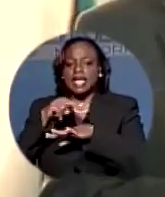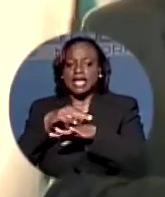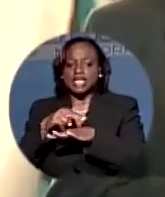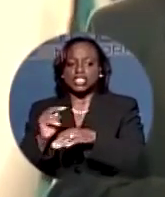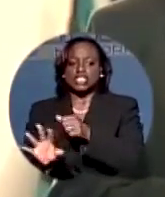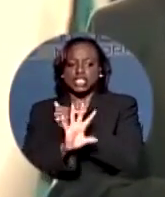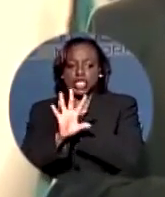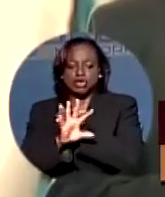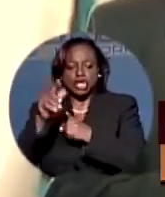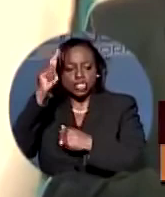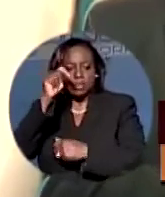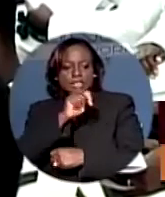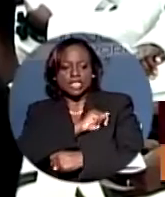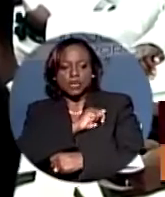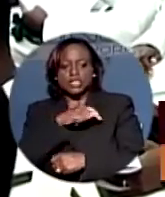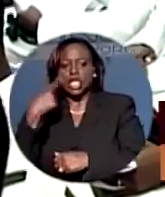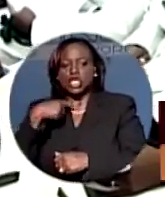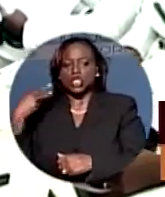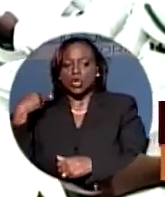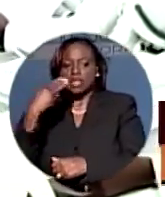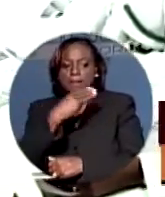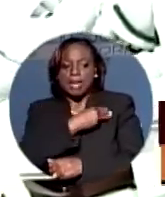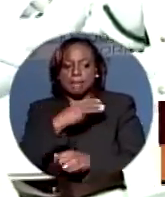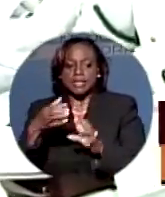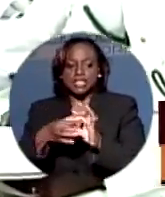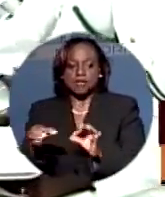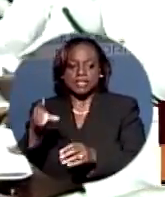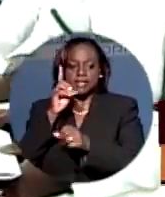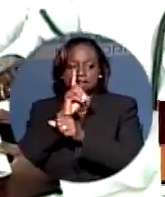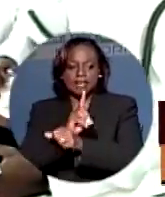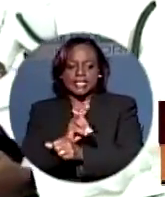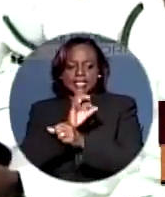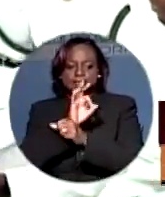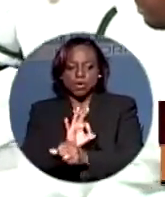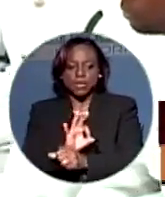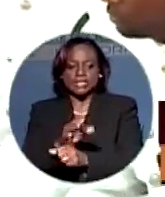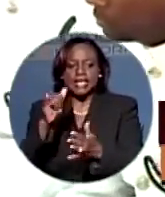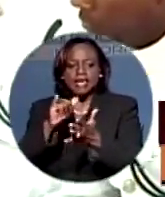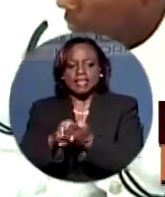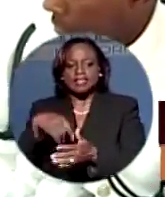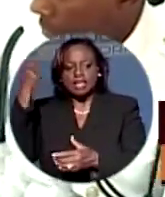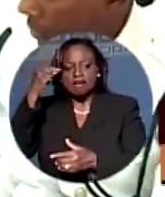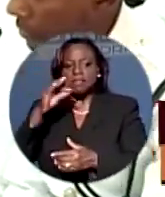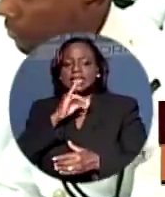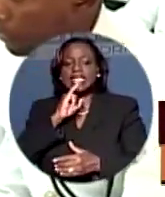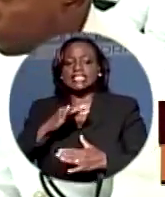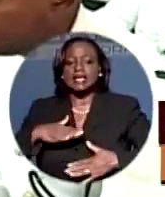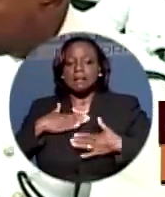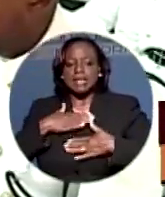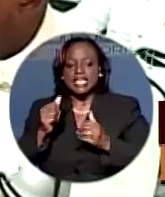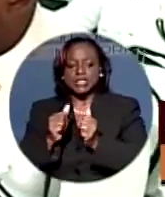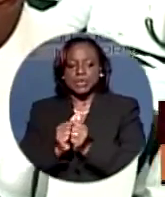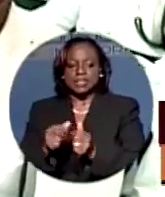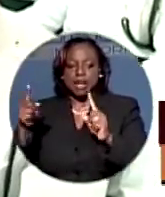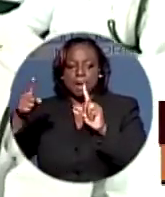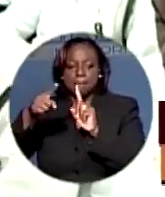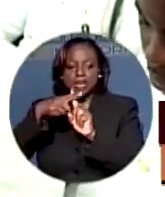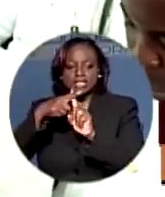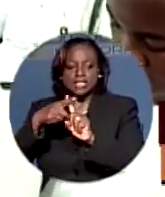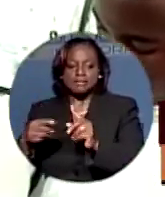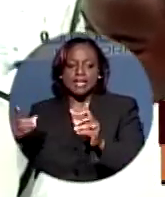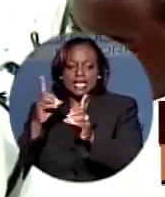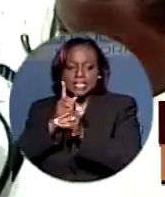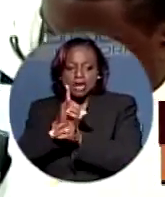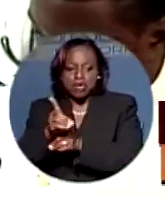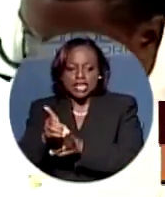Tommy Turnquest told members of the Royal Bahamas Defense Force that the government is pleased with the positive direction the law